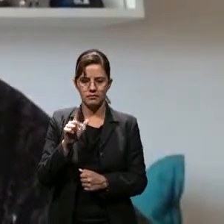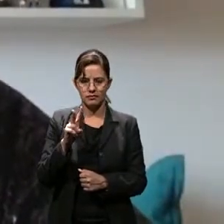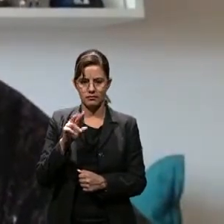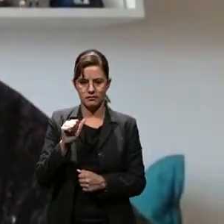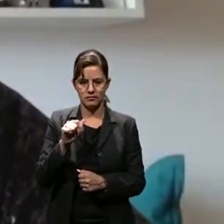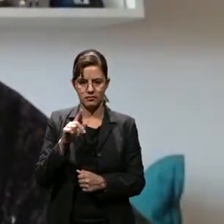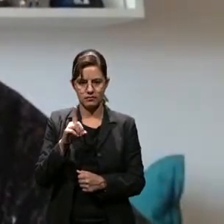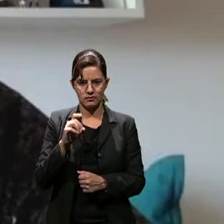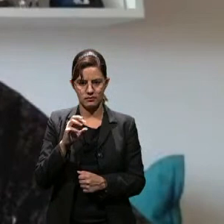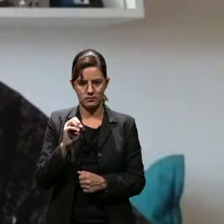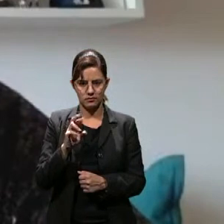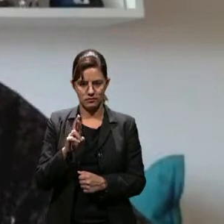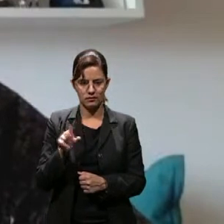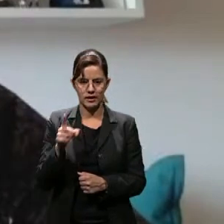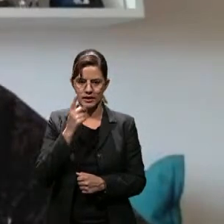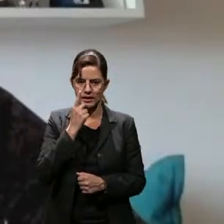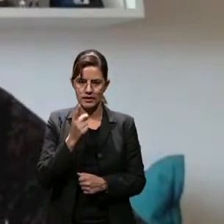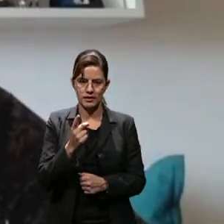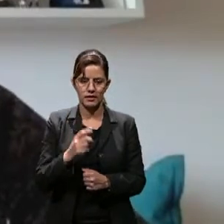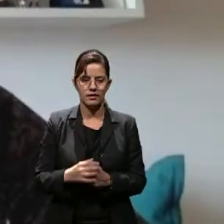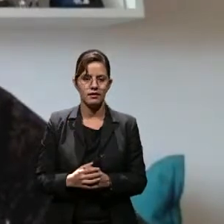I think that the